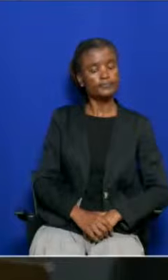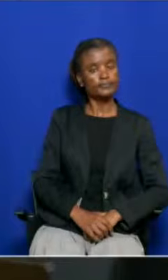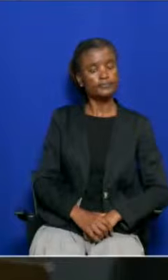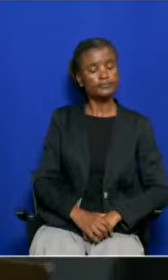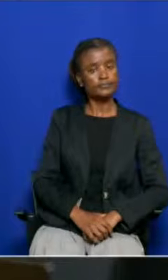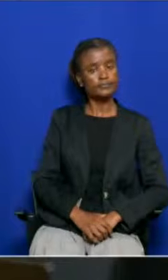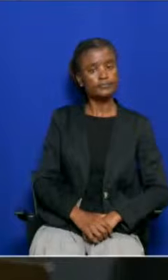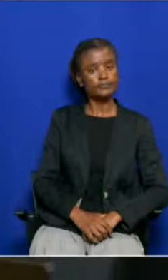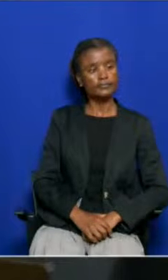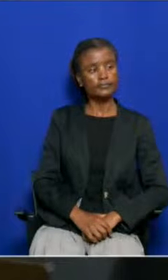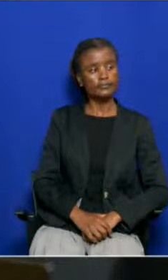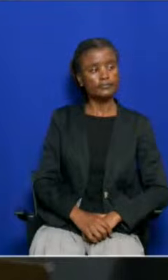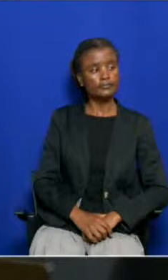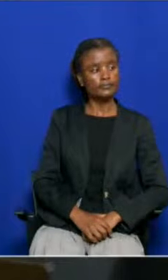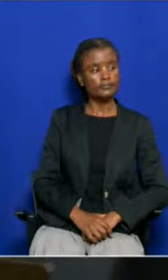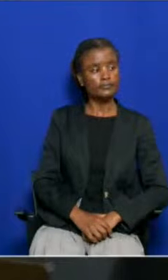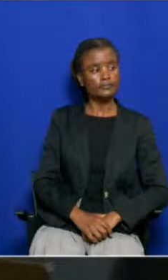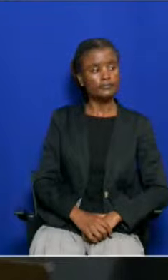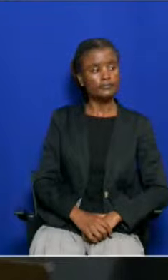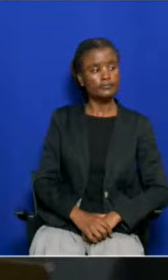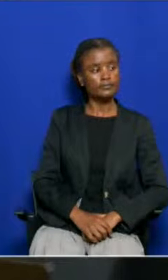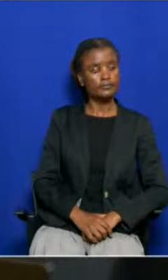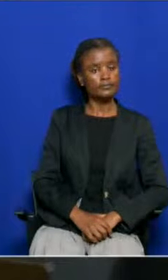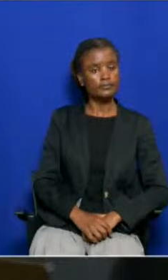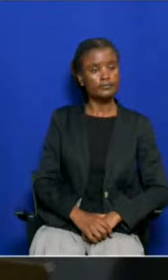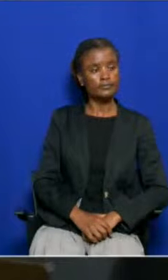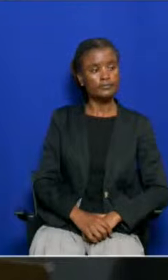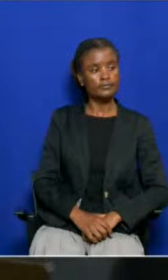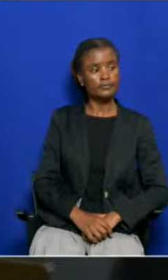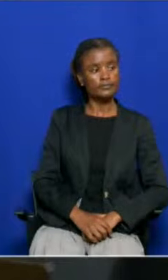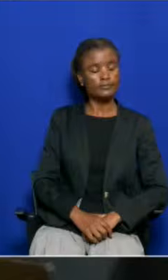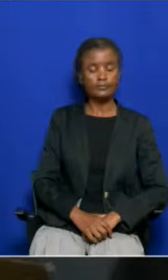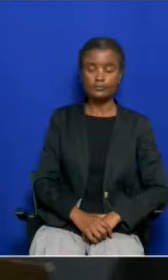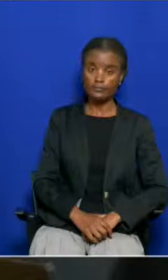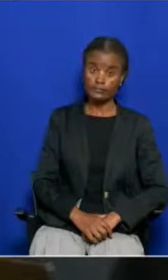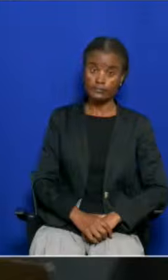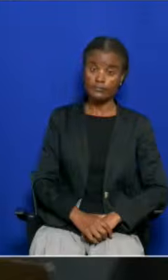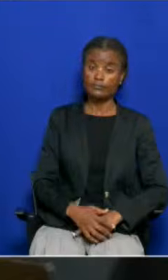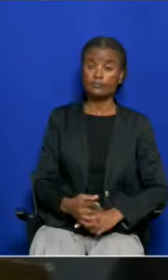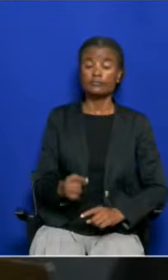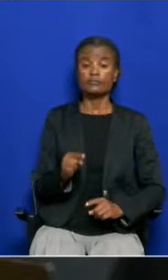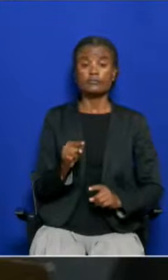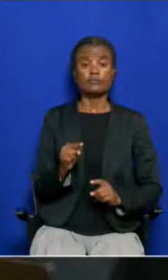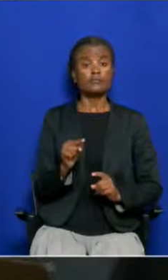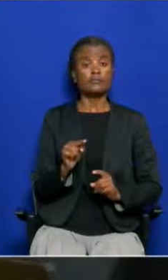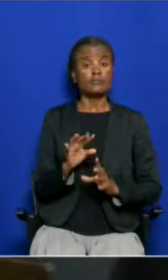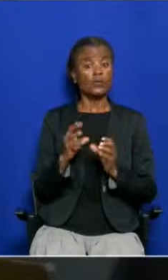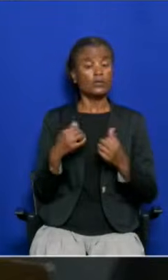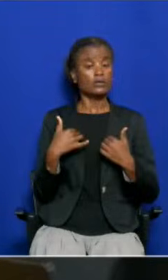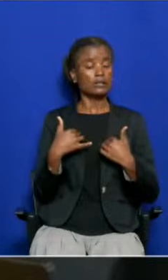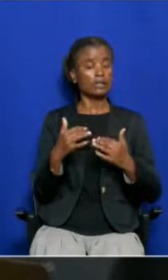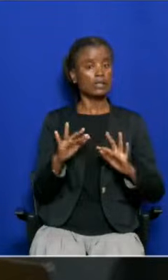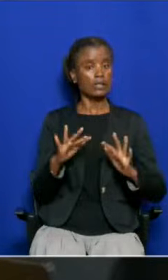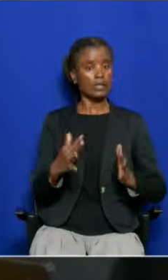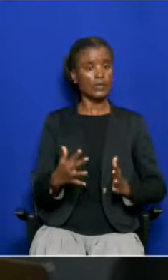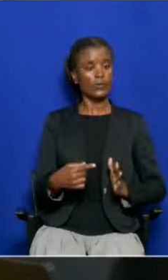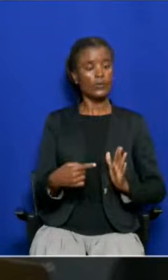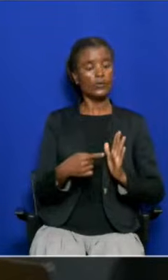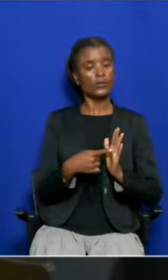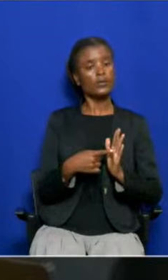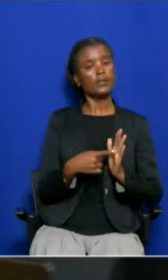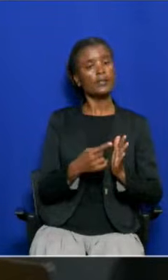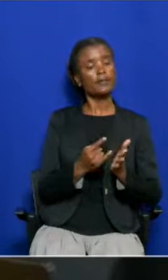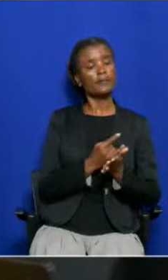This all started with a message from Mr. Mkati Mswazi. I want to go back to the chats with